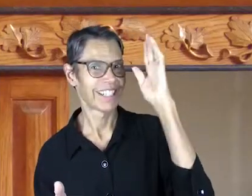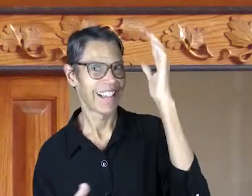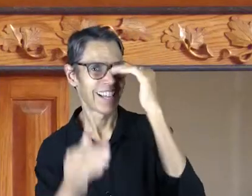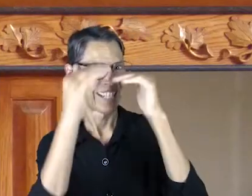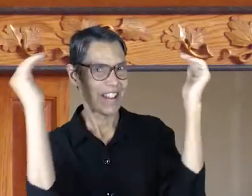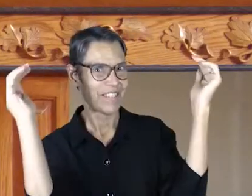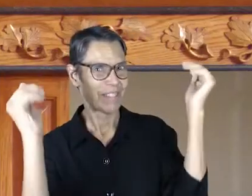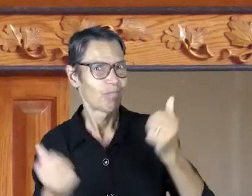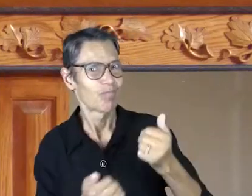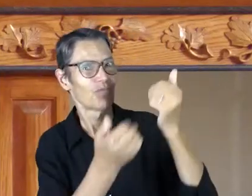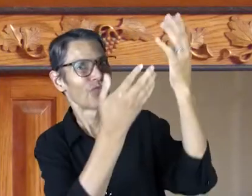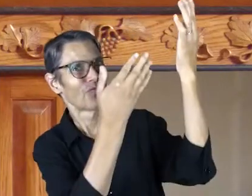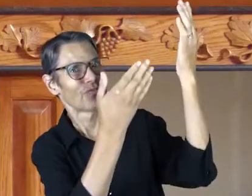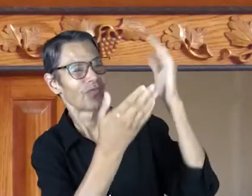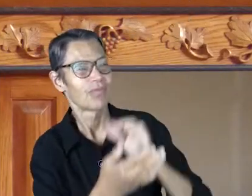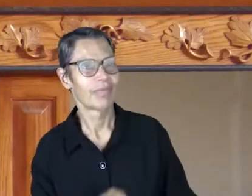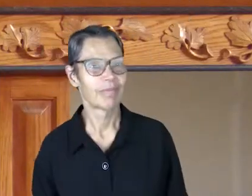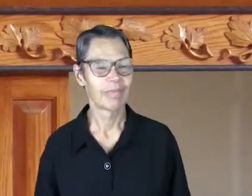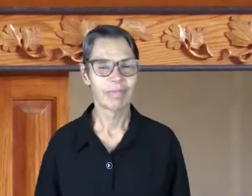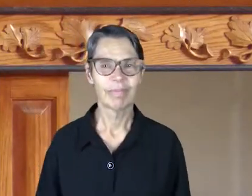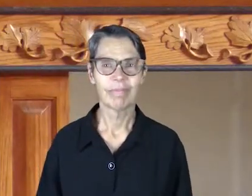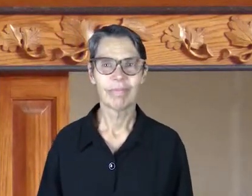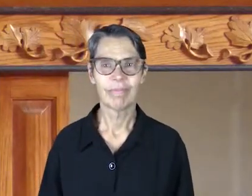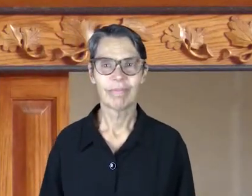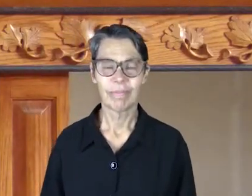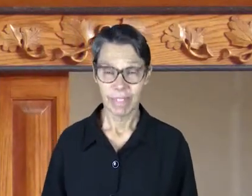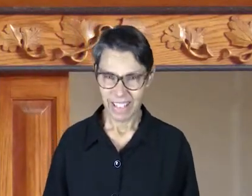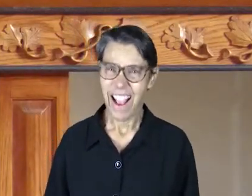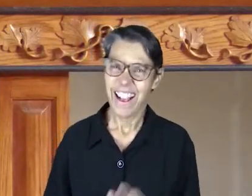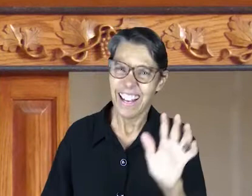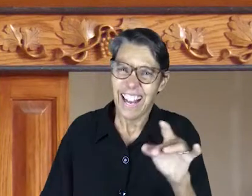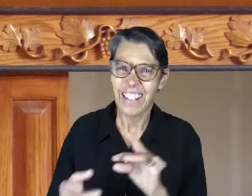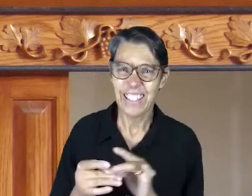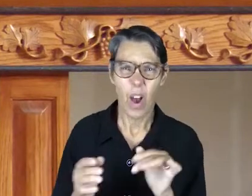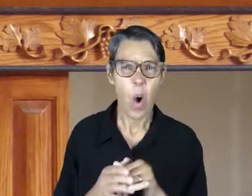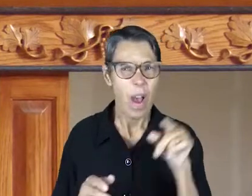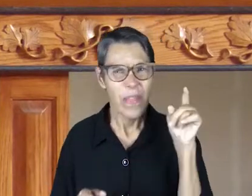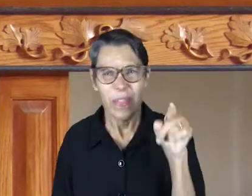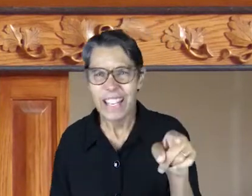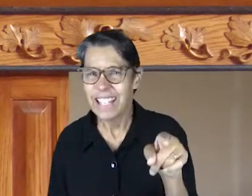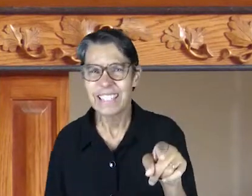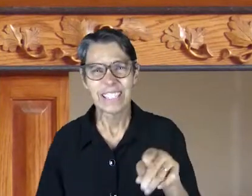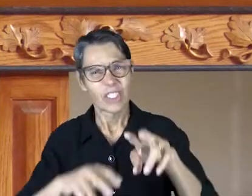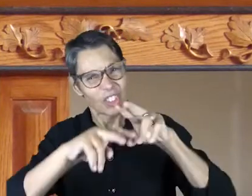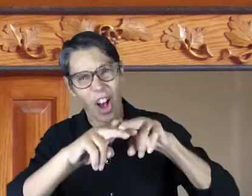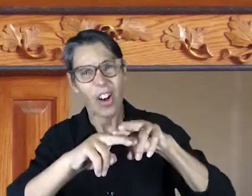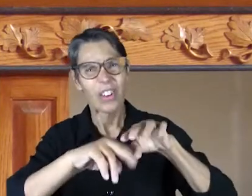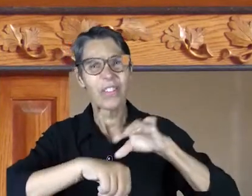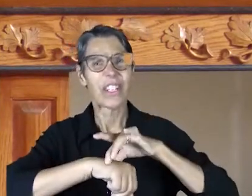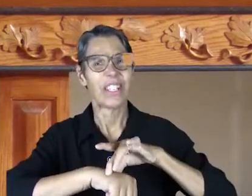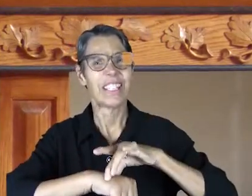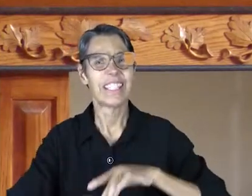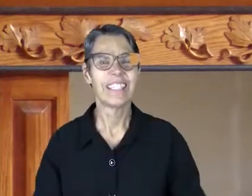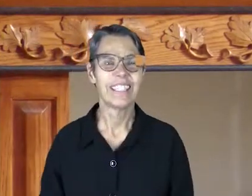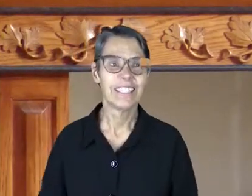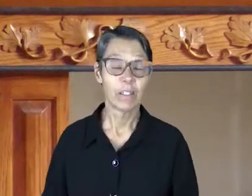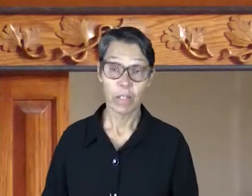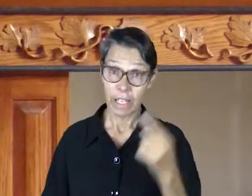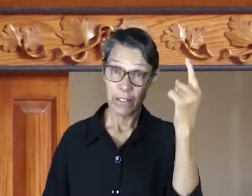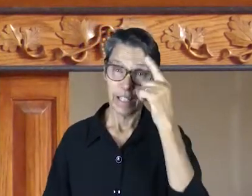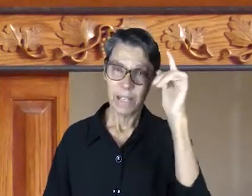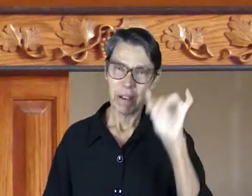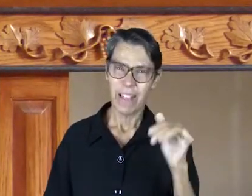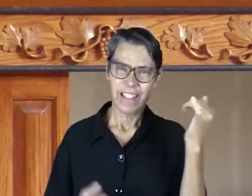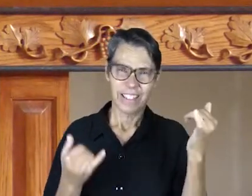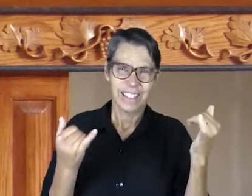I've said it before. This person or that person is the salt of the earth. And as I was thinking about